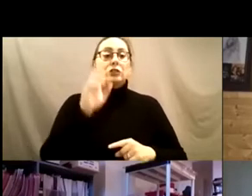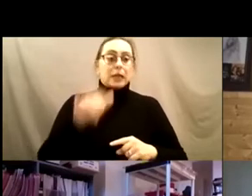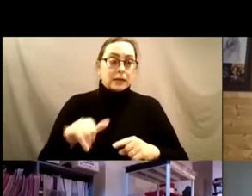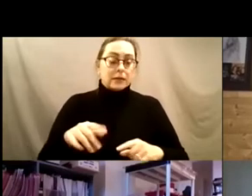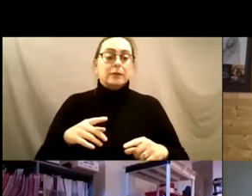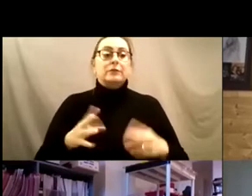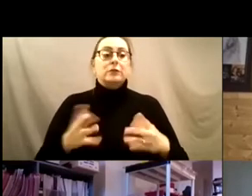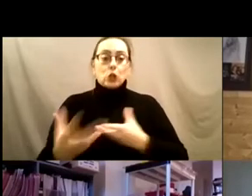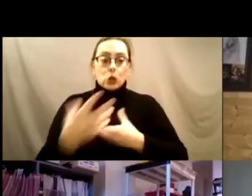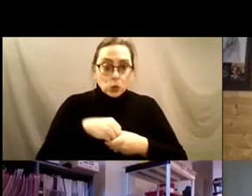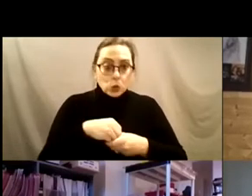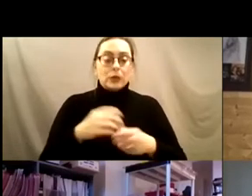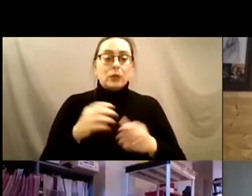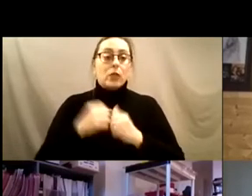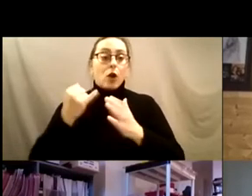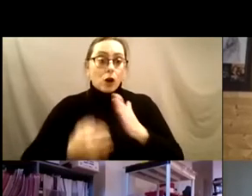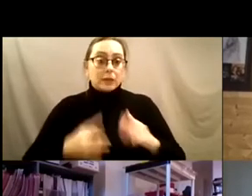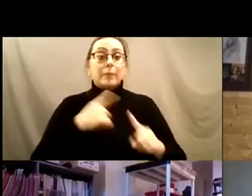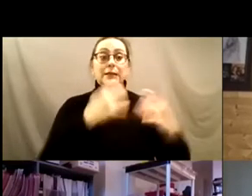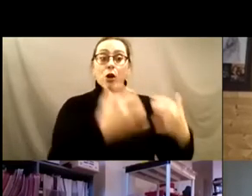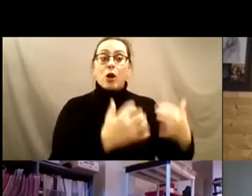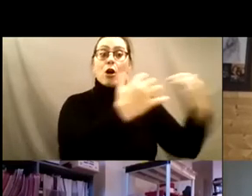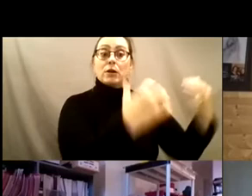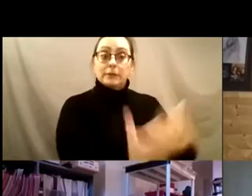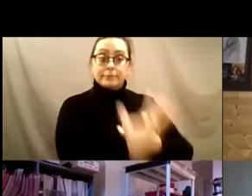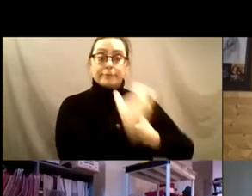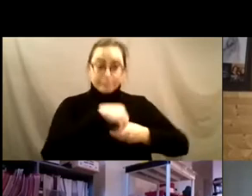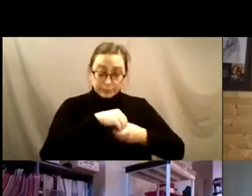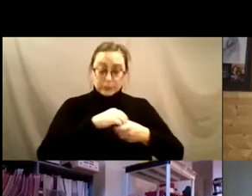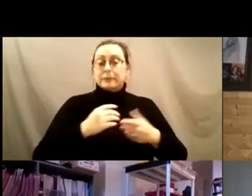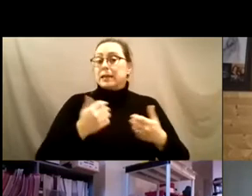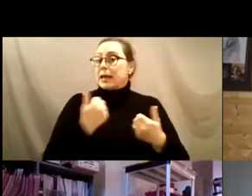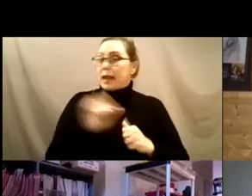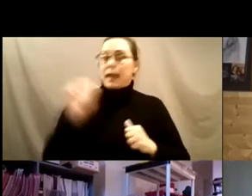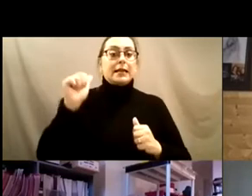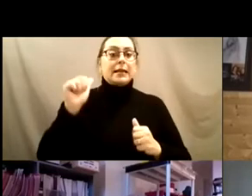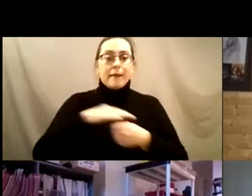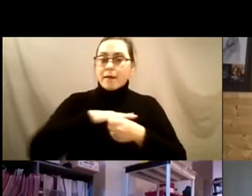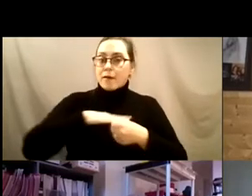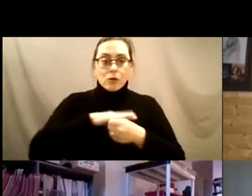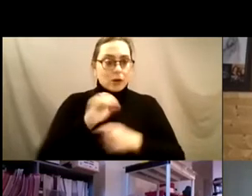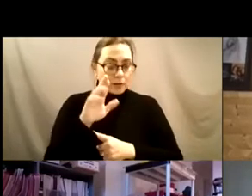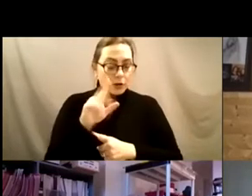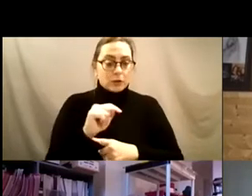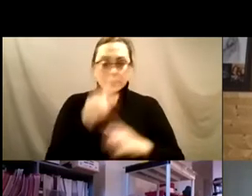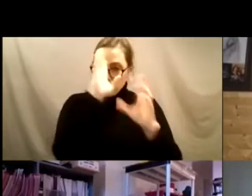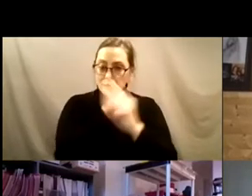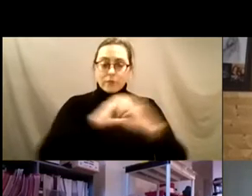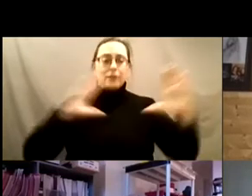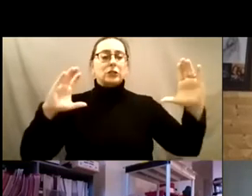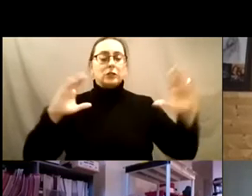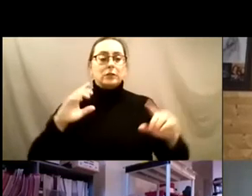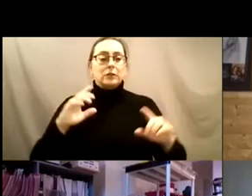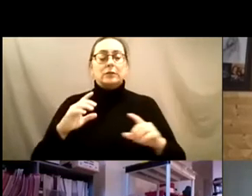and audiences with disabilities into all facets of the arts community. Our vision is the full inclusion of artists